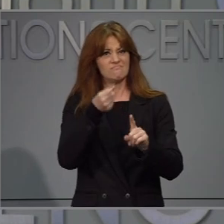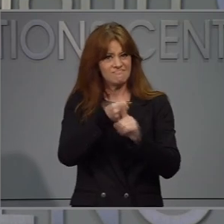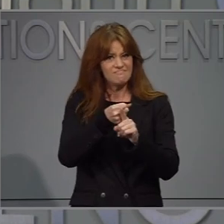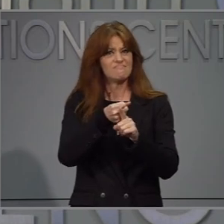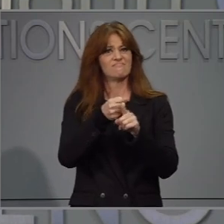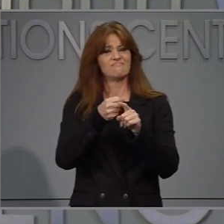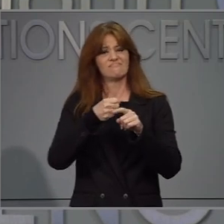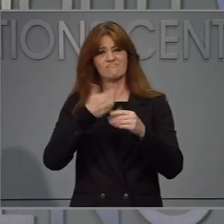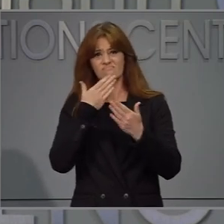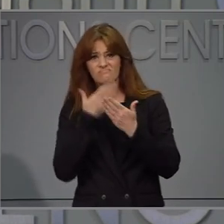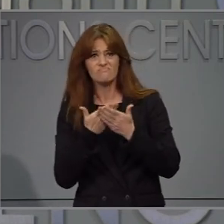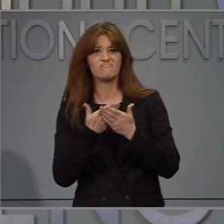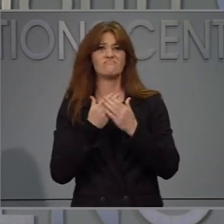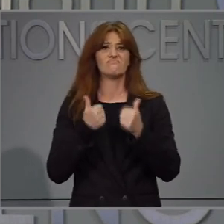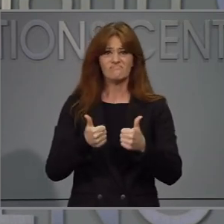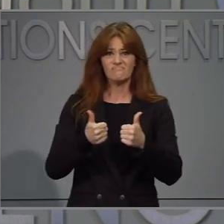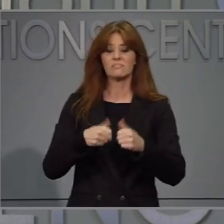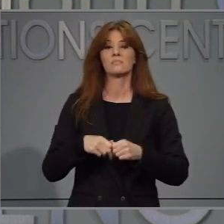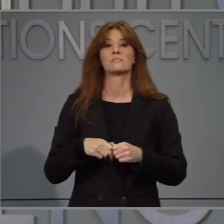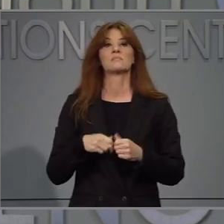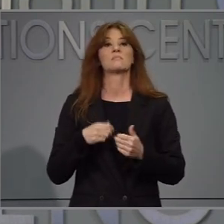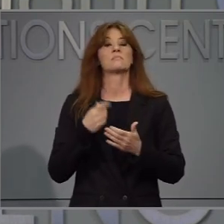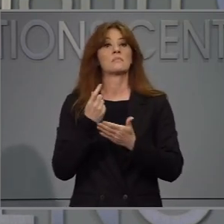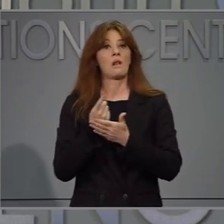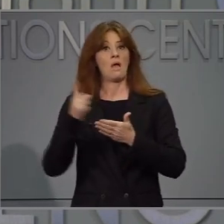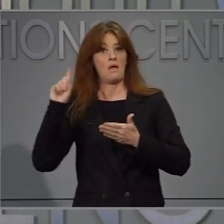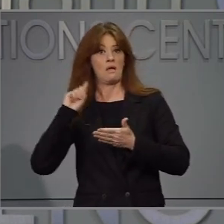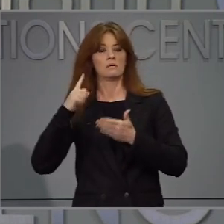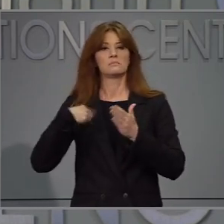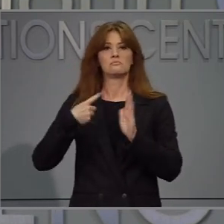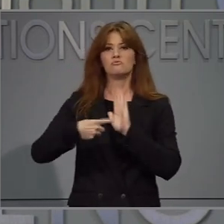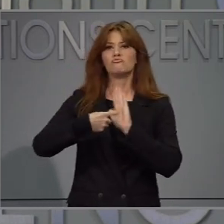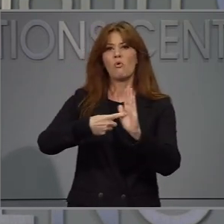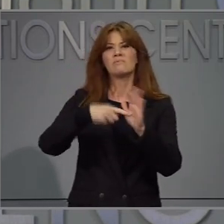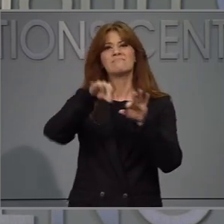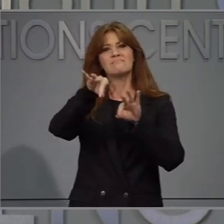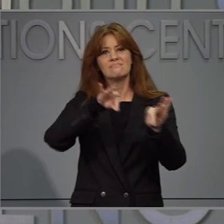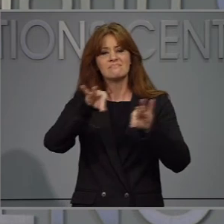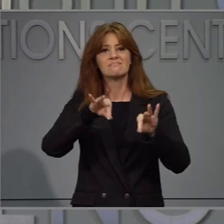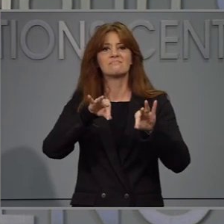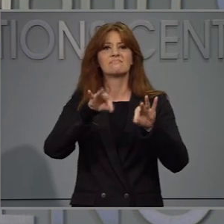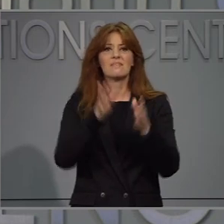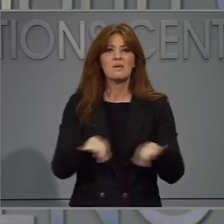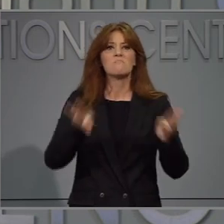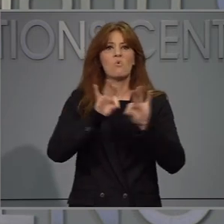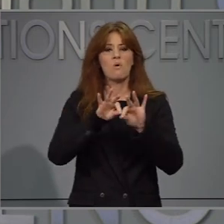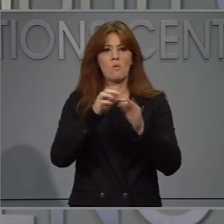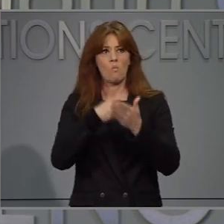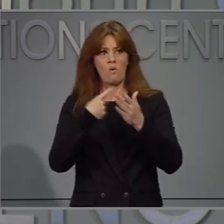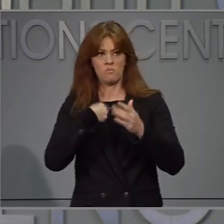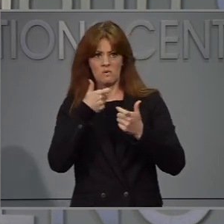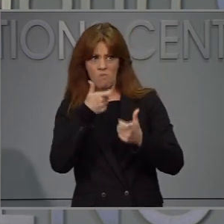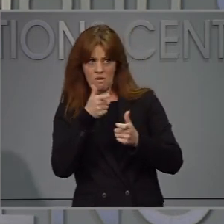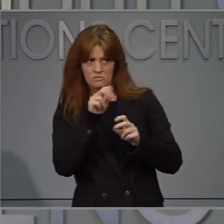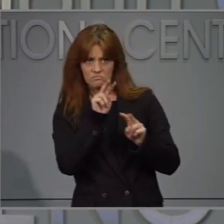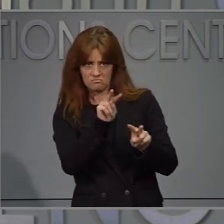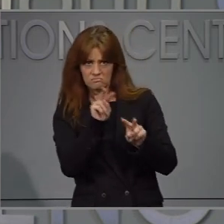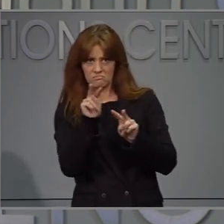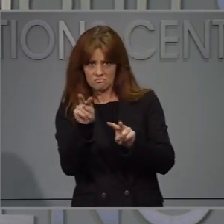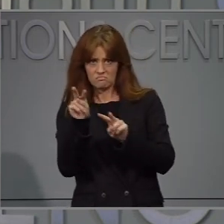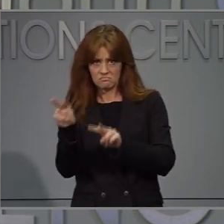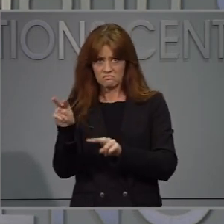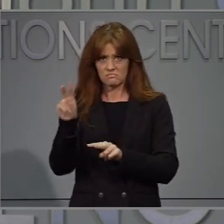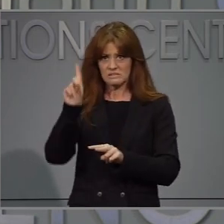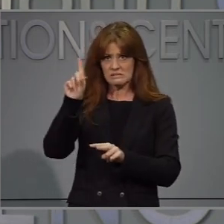difference. Last week, we shared details on the key indicators that we're watching to ensure that